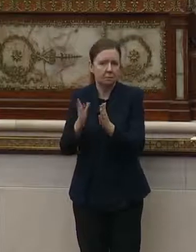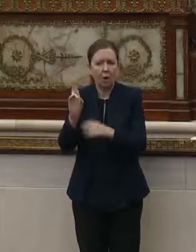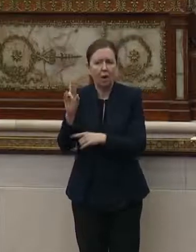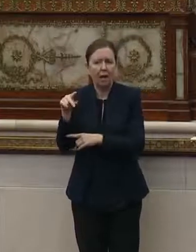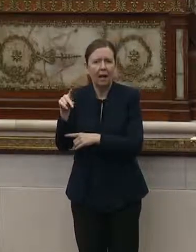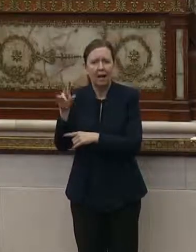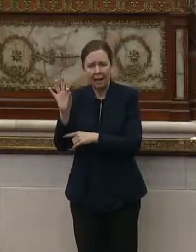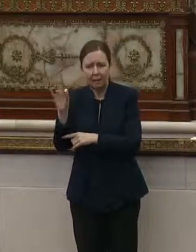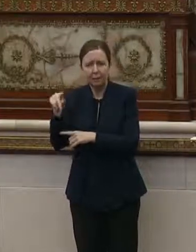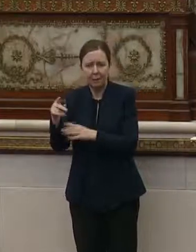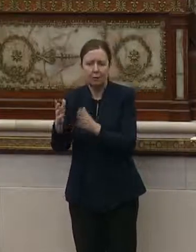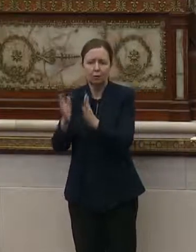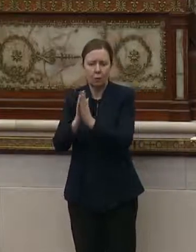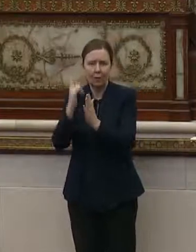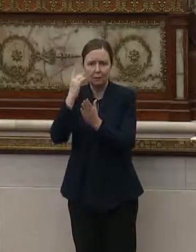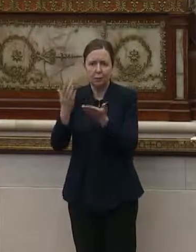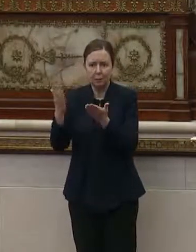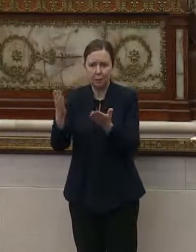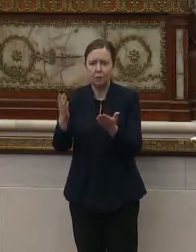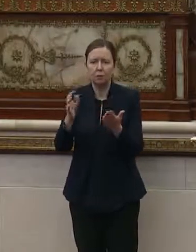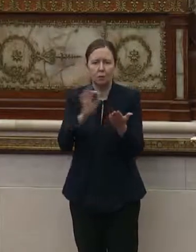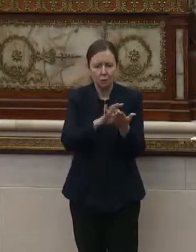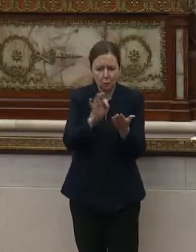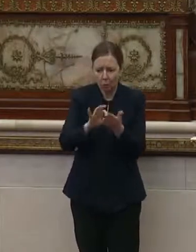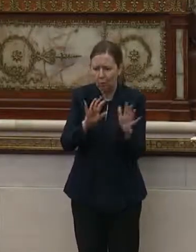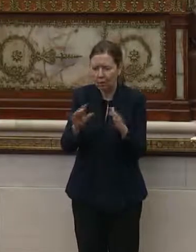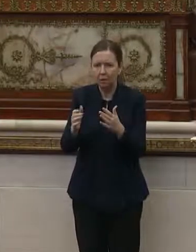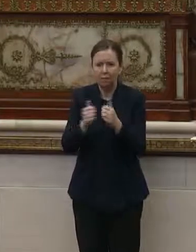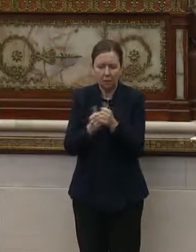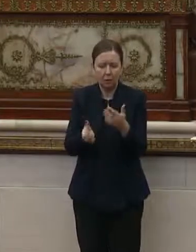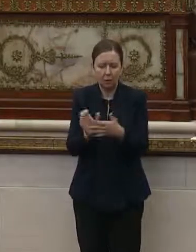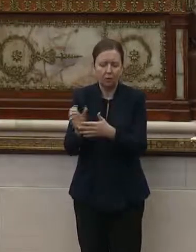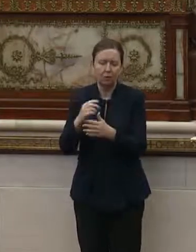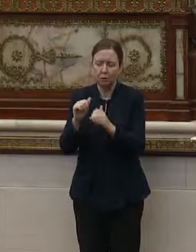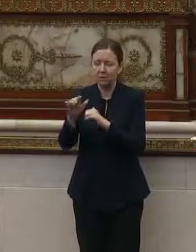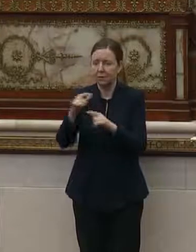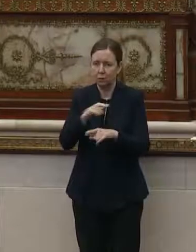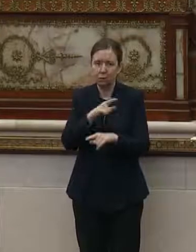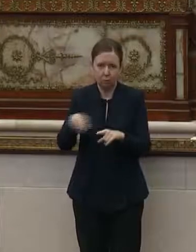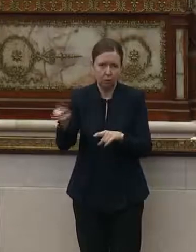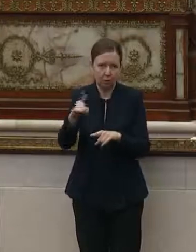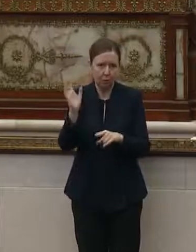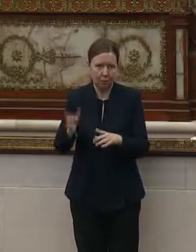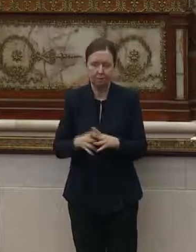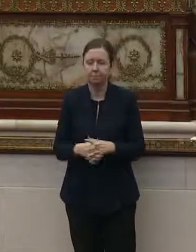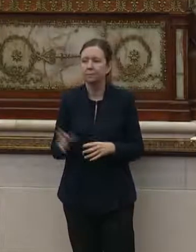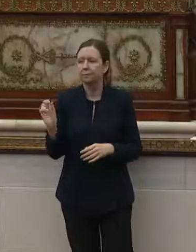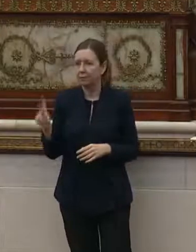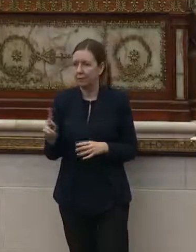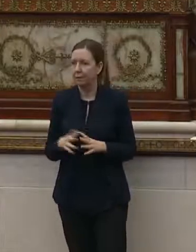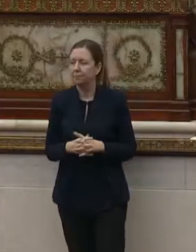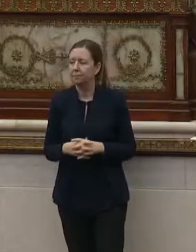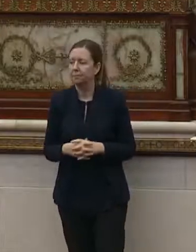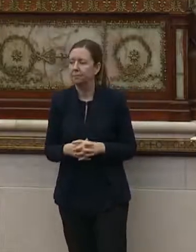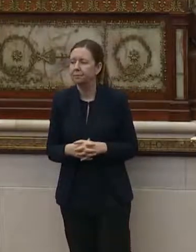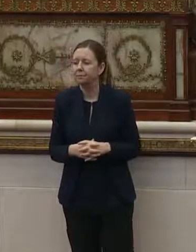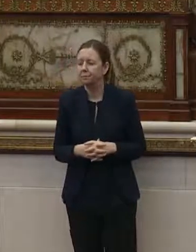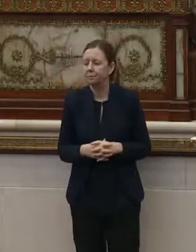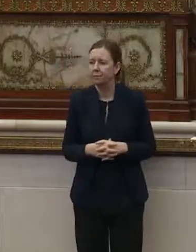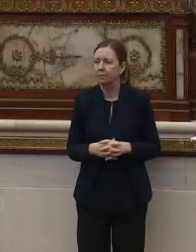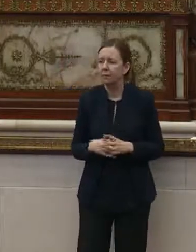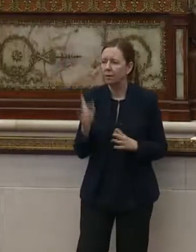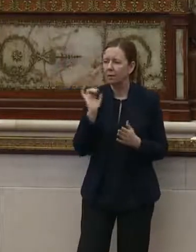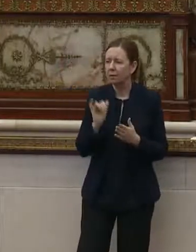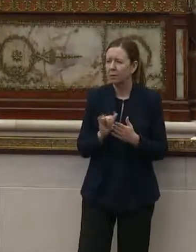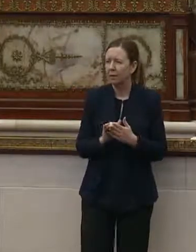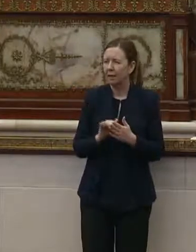proposals. Those proposals come in and they're scored according to criteria that we will send to the council. Okay. And I guess in this particular